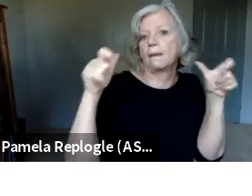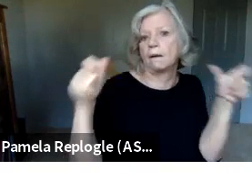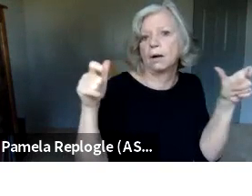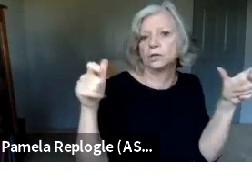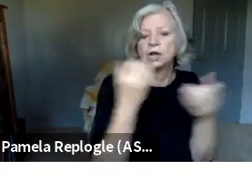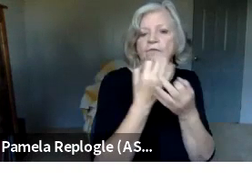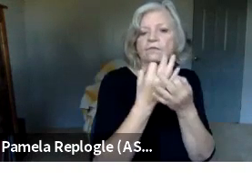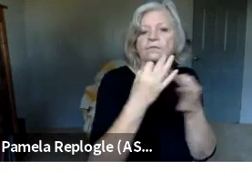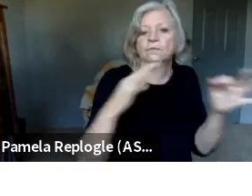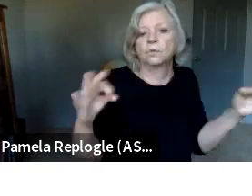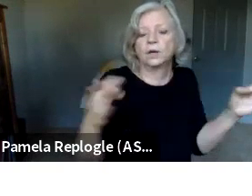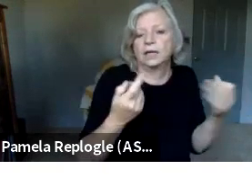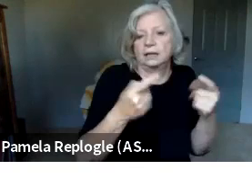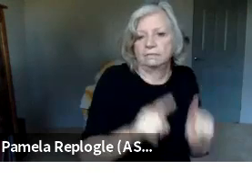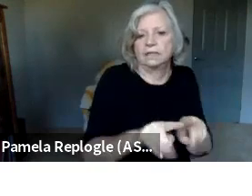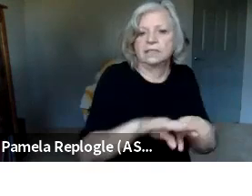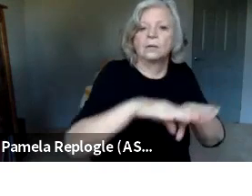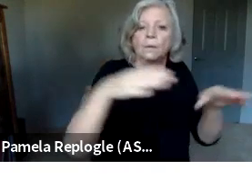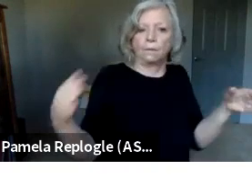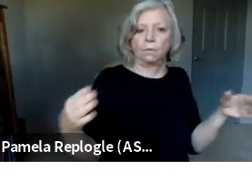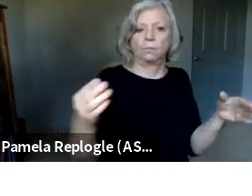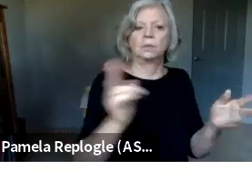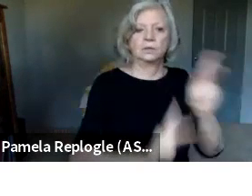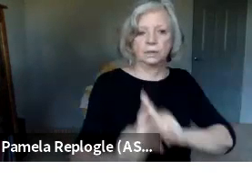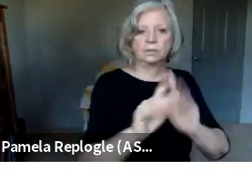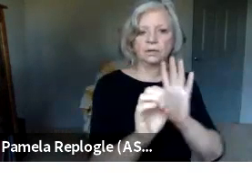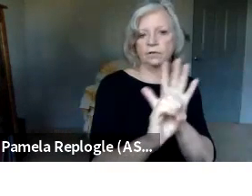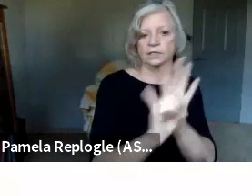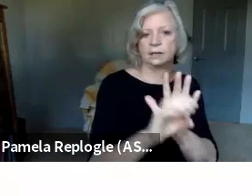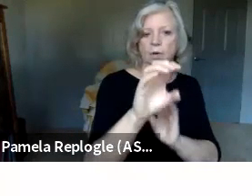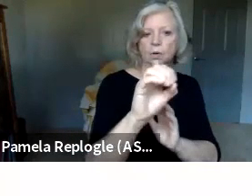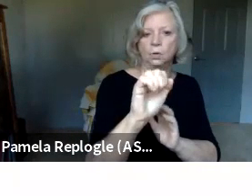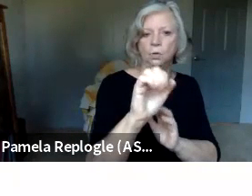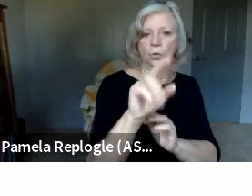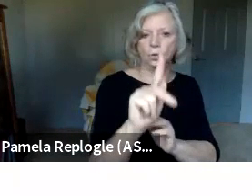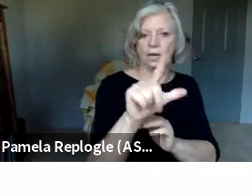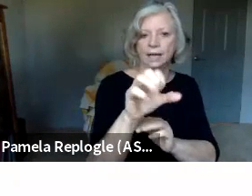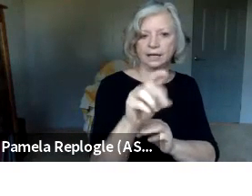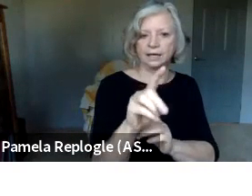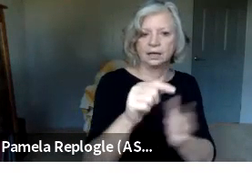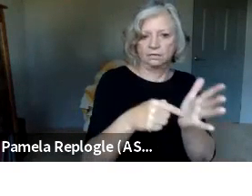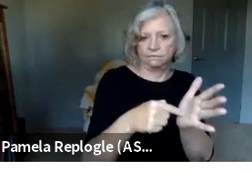free events open to the public, such as Oakland First Fridays?